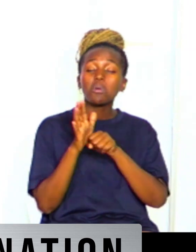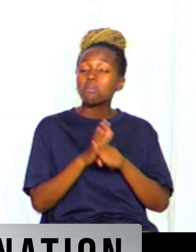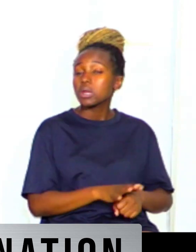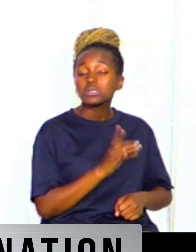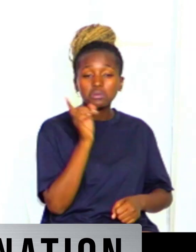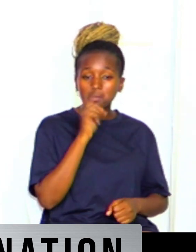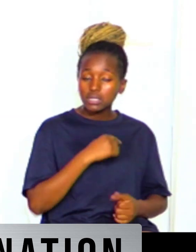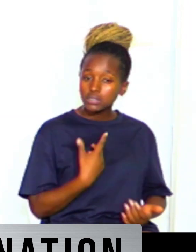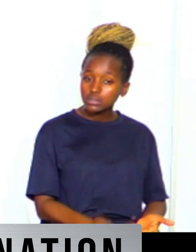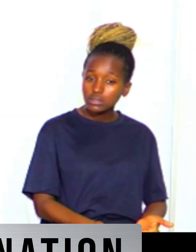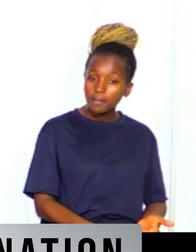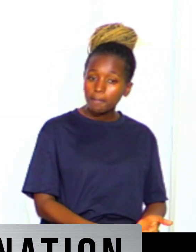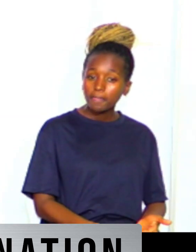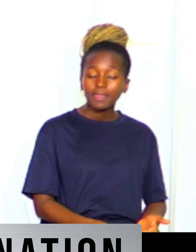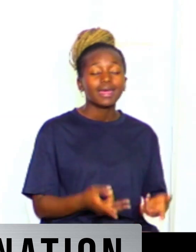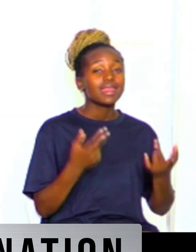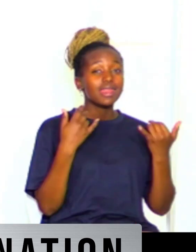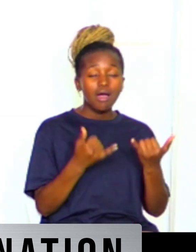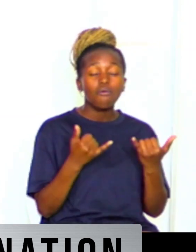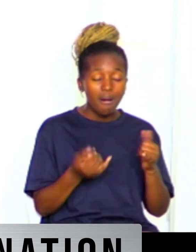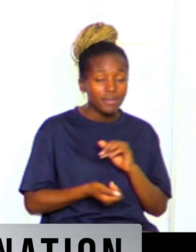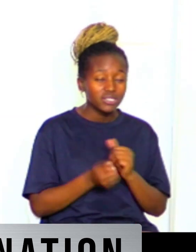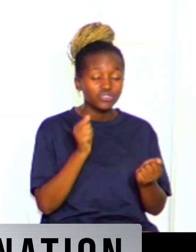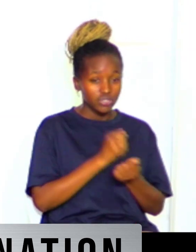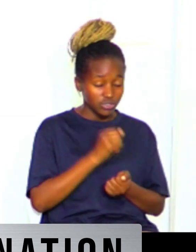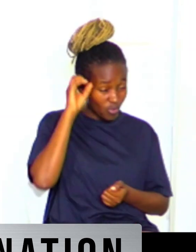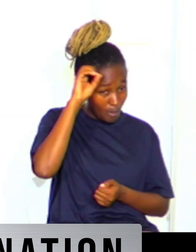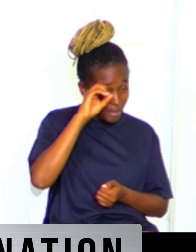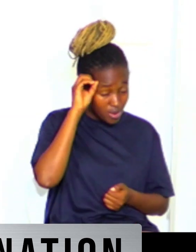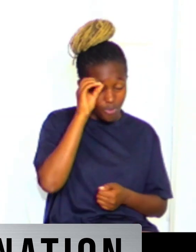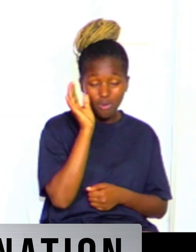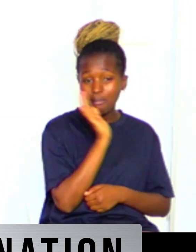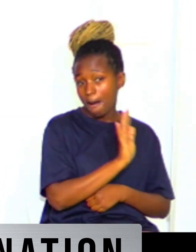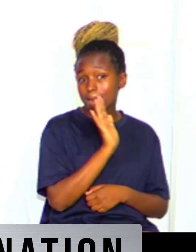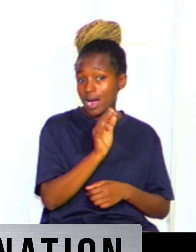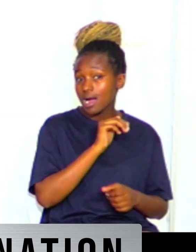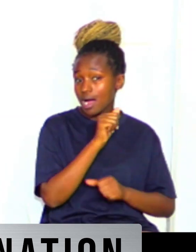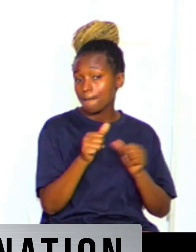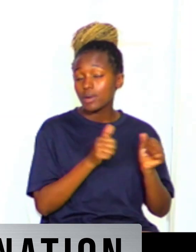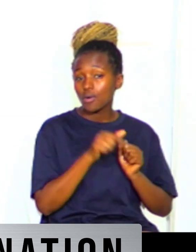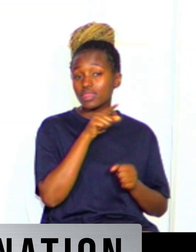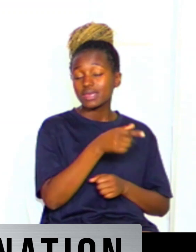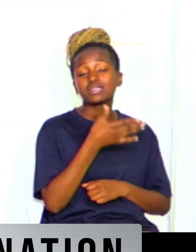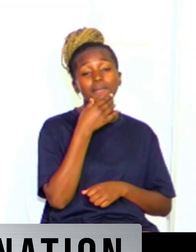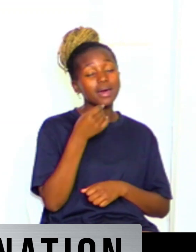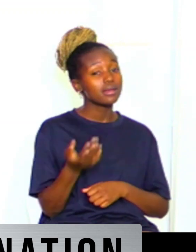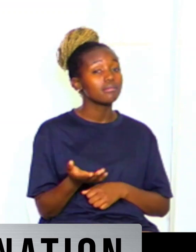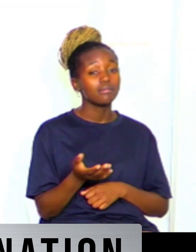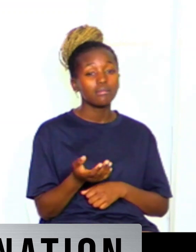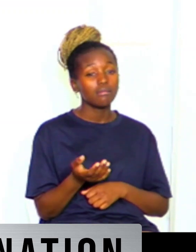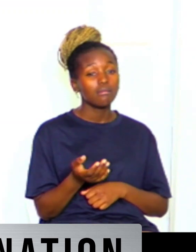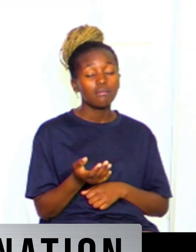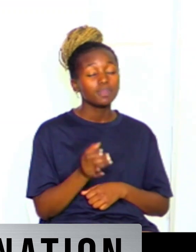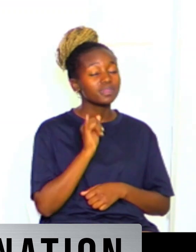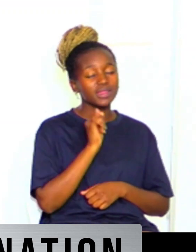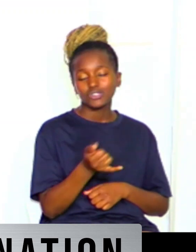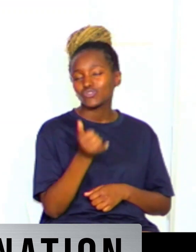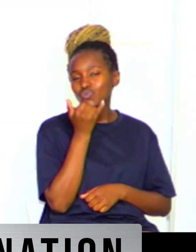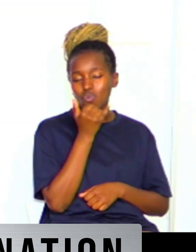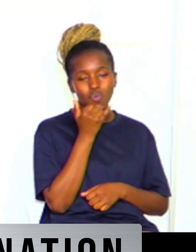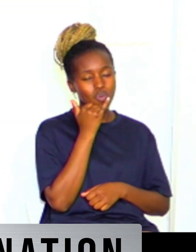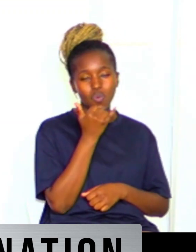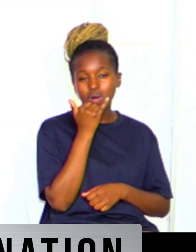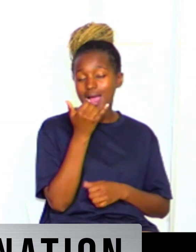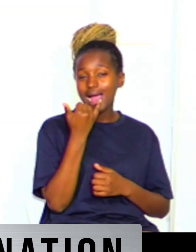way people are singing Morara Kibaso, this time people are not singing. It's just Morara kwenda. Something that should never have happened.